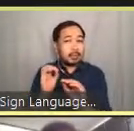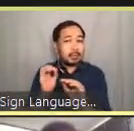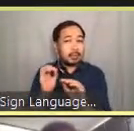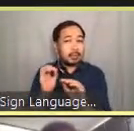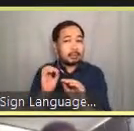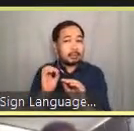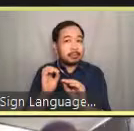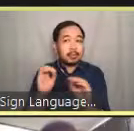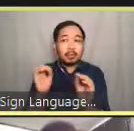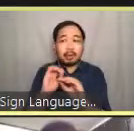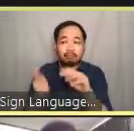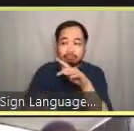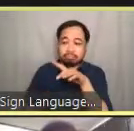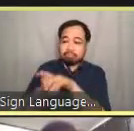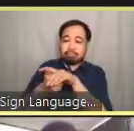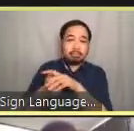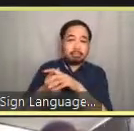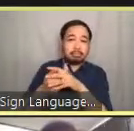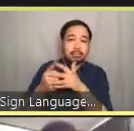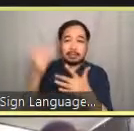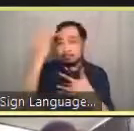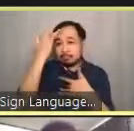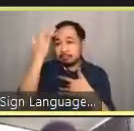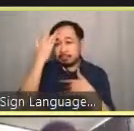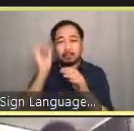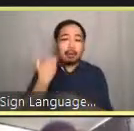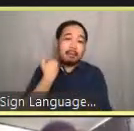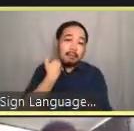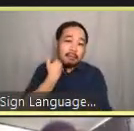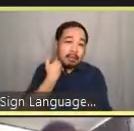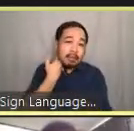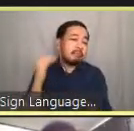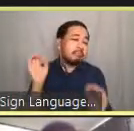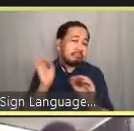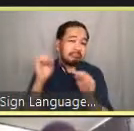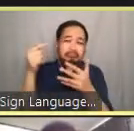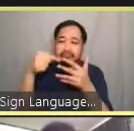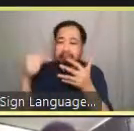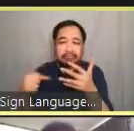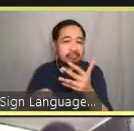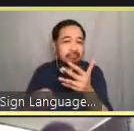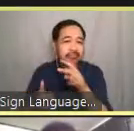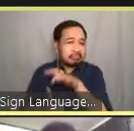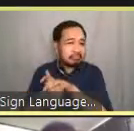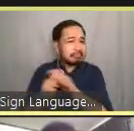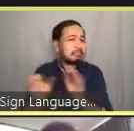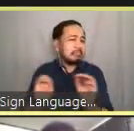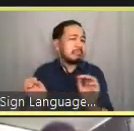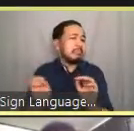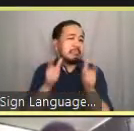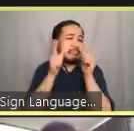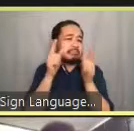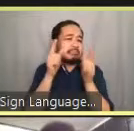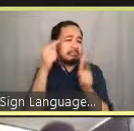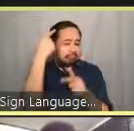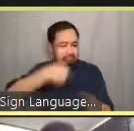wala silang or clinical signs, walang etc. So kung magagang